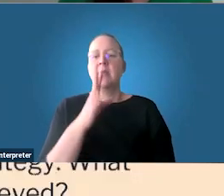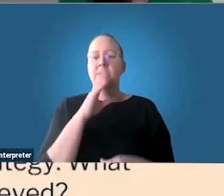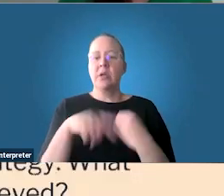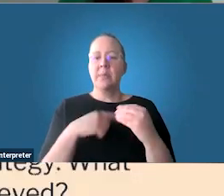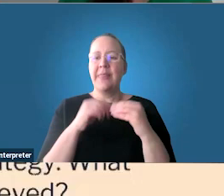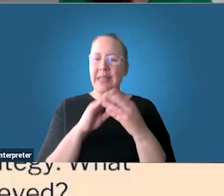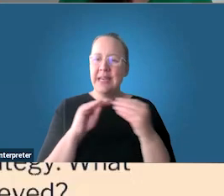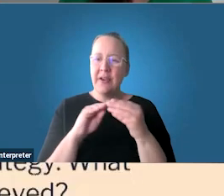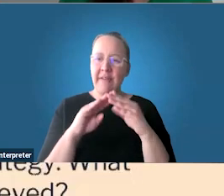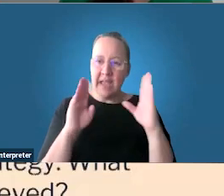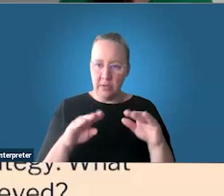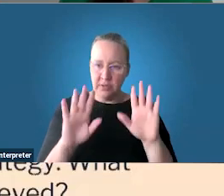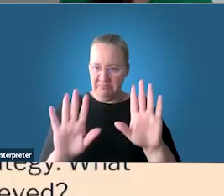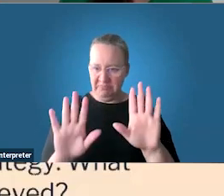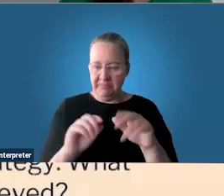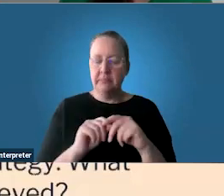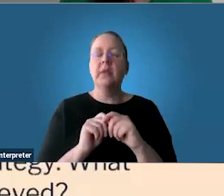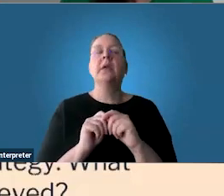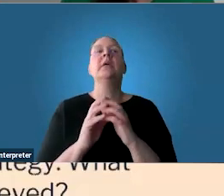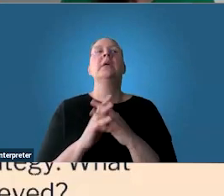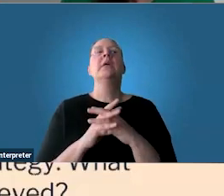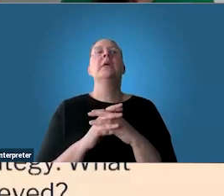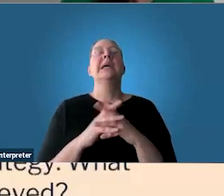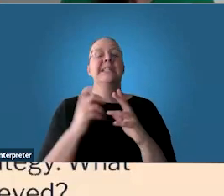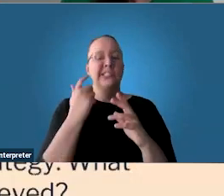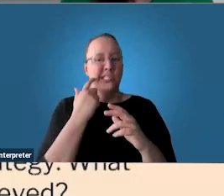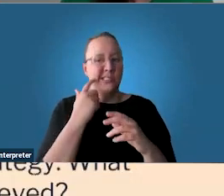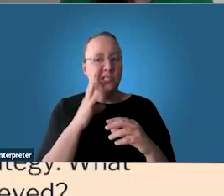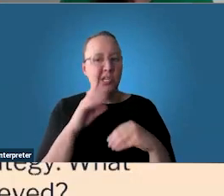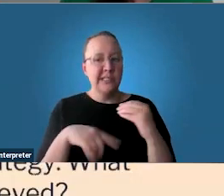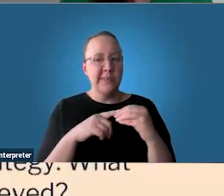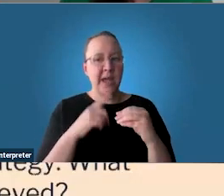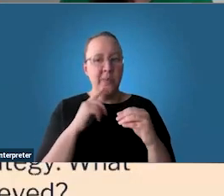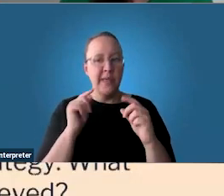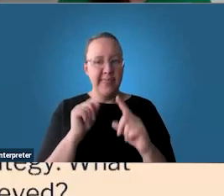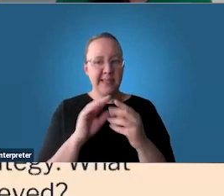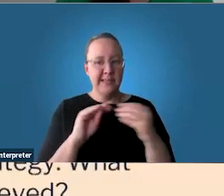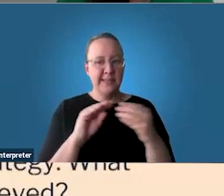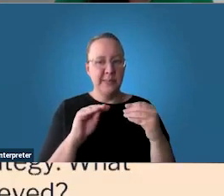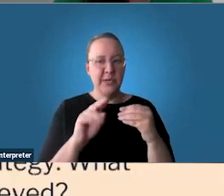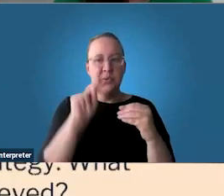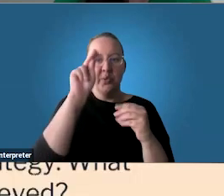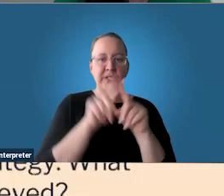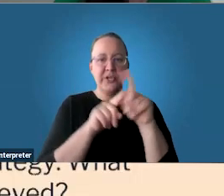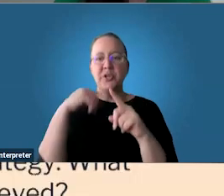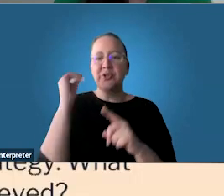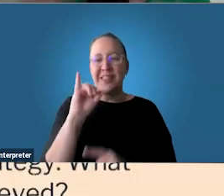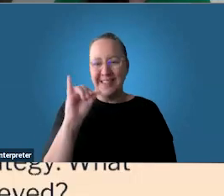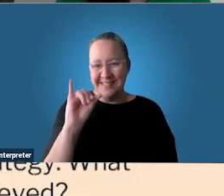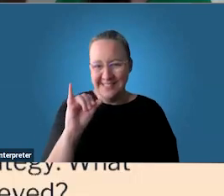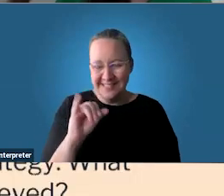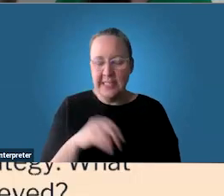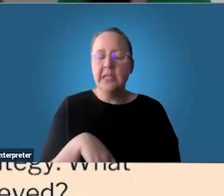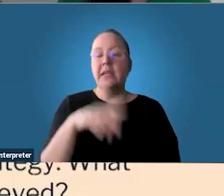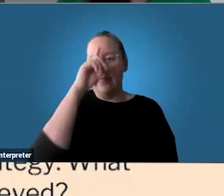narrative house, but knowing that I just talked about a little bit about what this narrative North Star means, an articulation